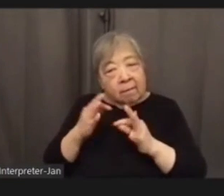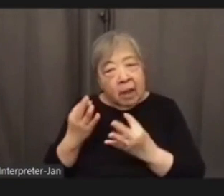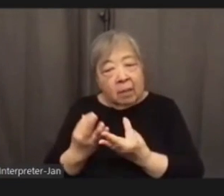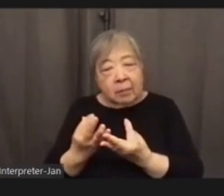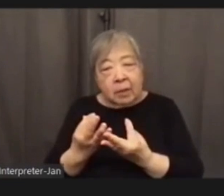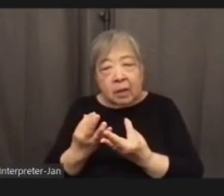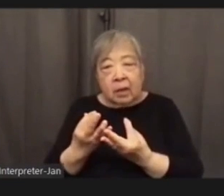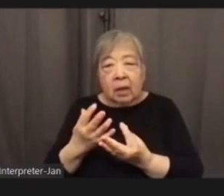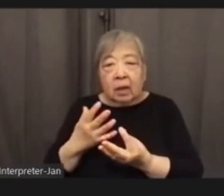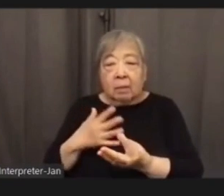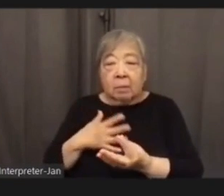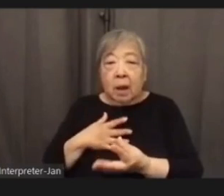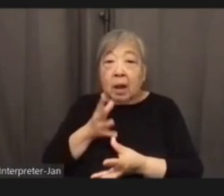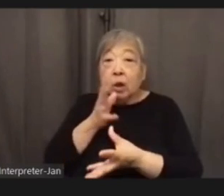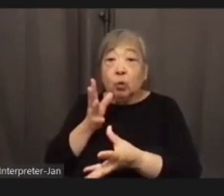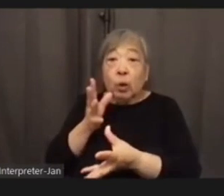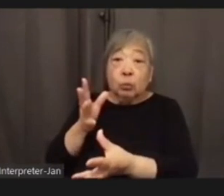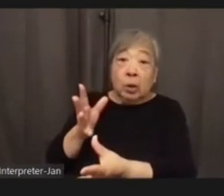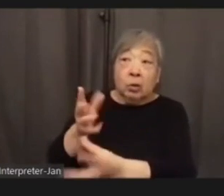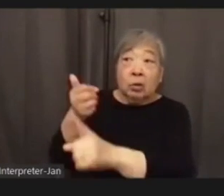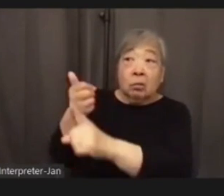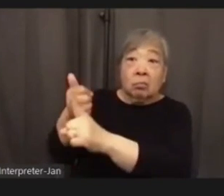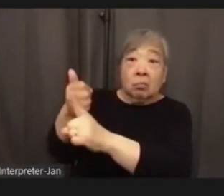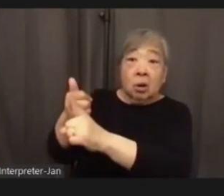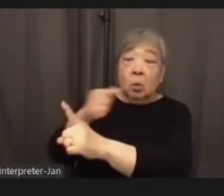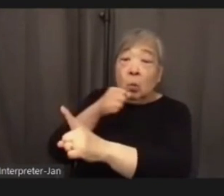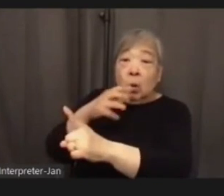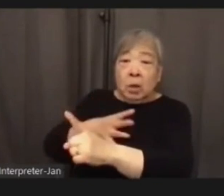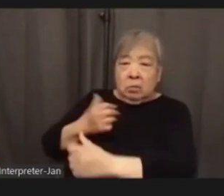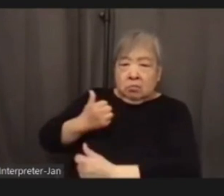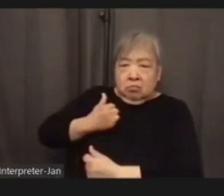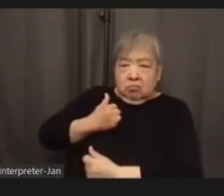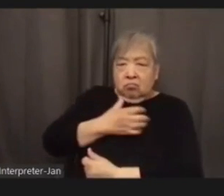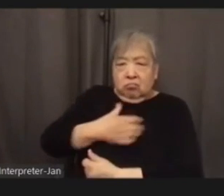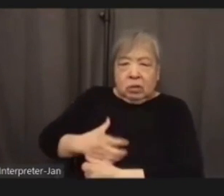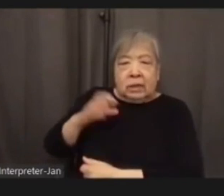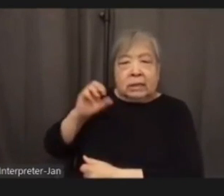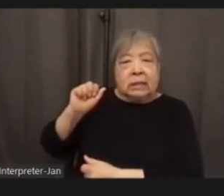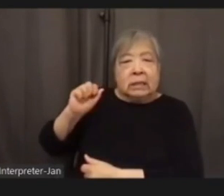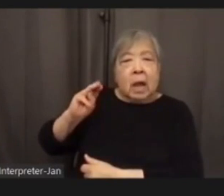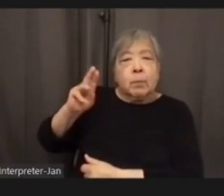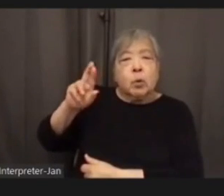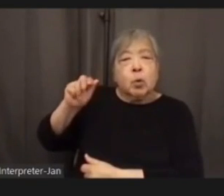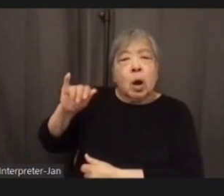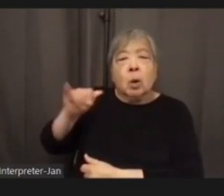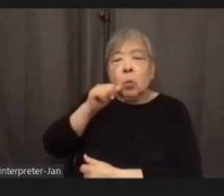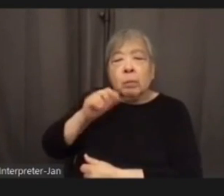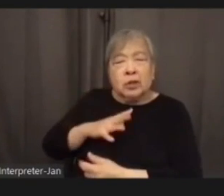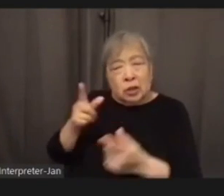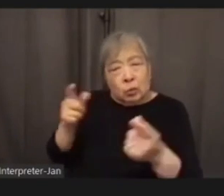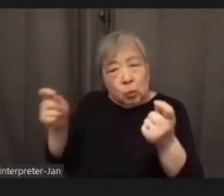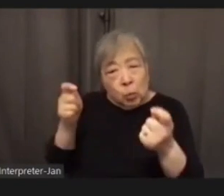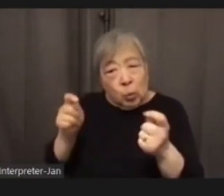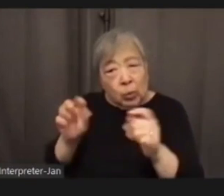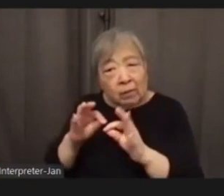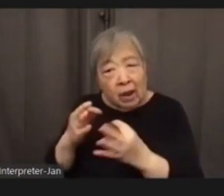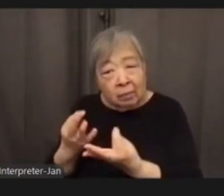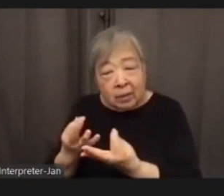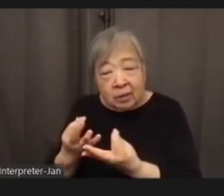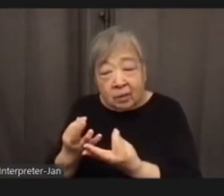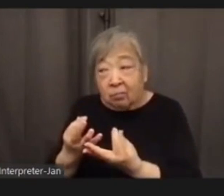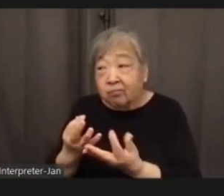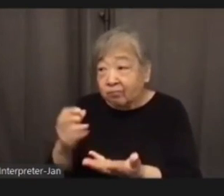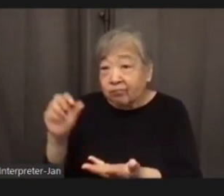My great-grandmother, who was a samurai woman who ruled the family. And so anyway, yes, so this